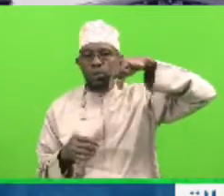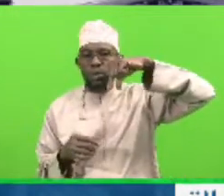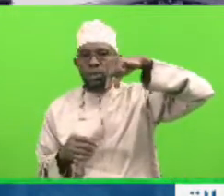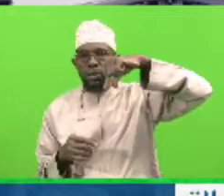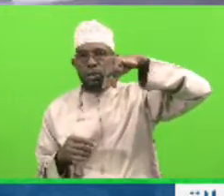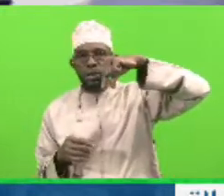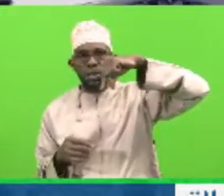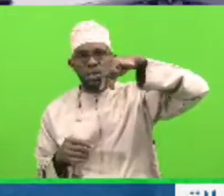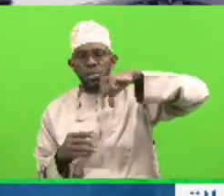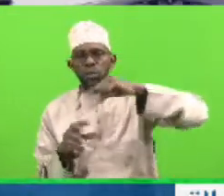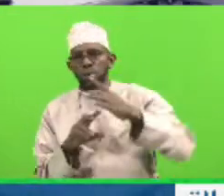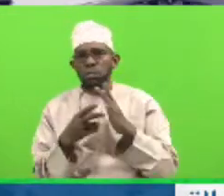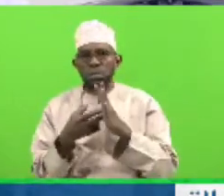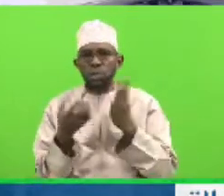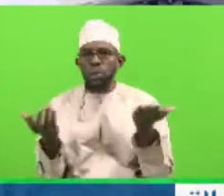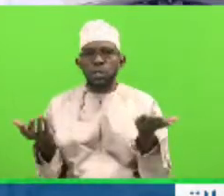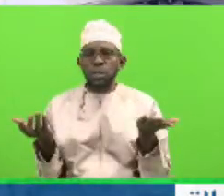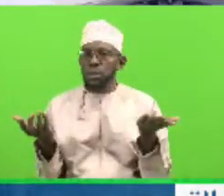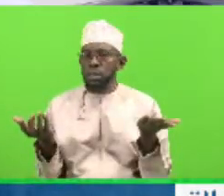Start wondering, what is this Q for?